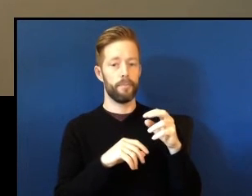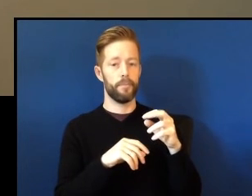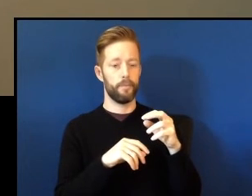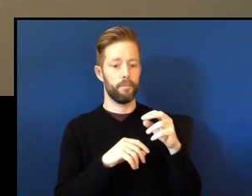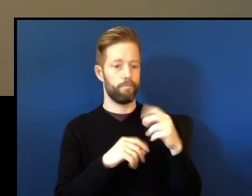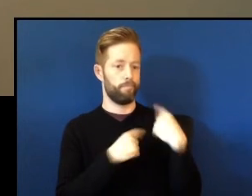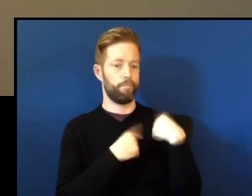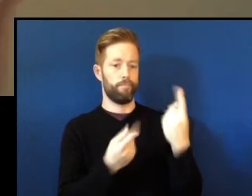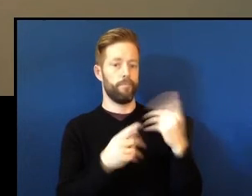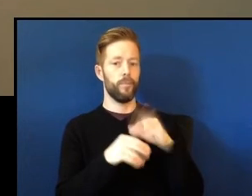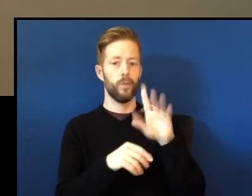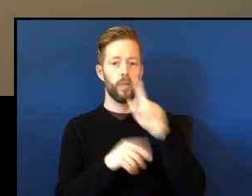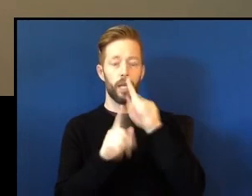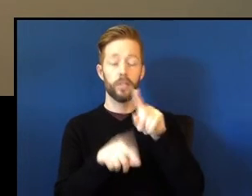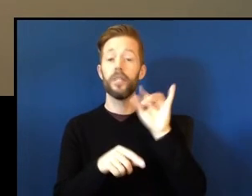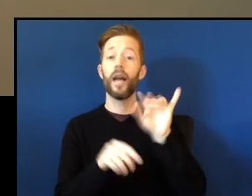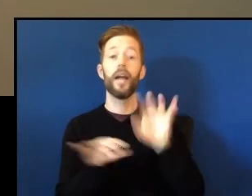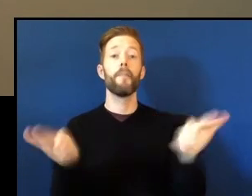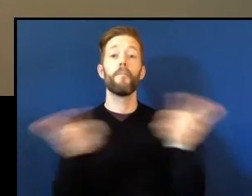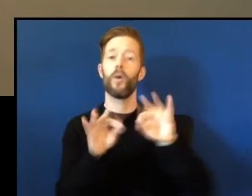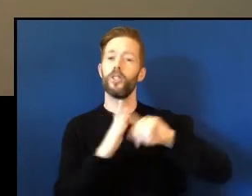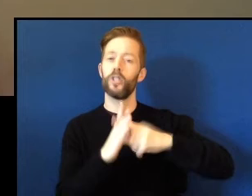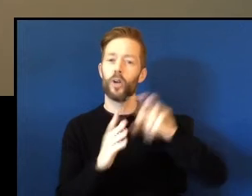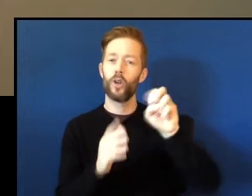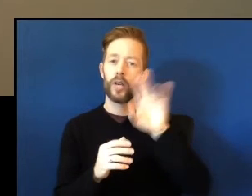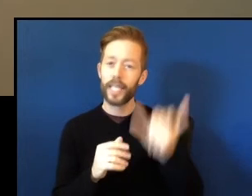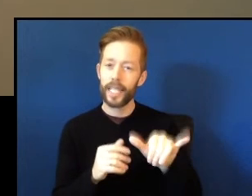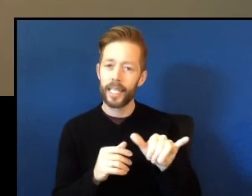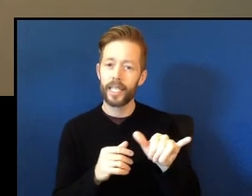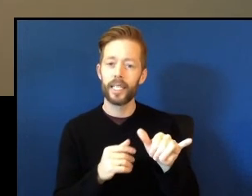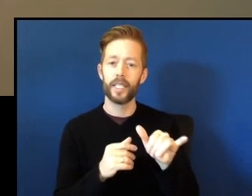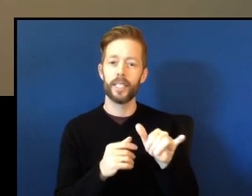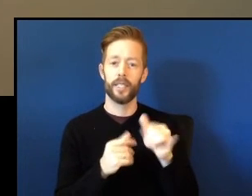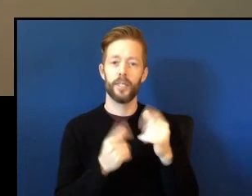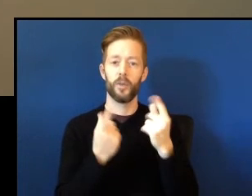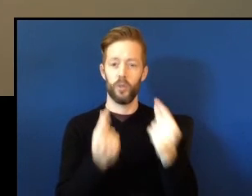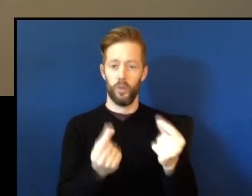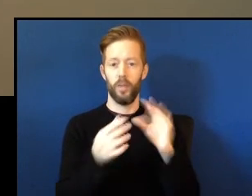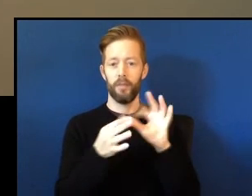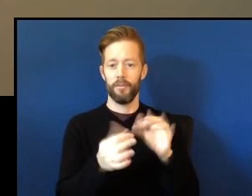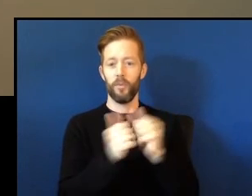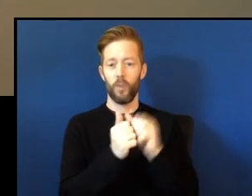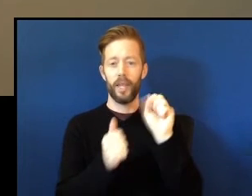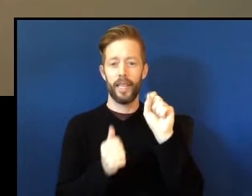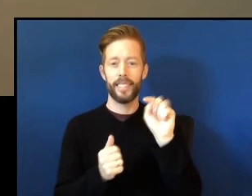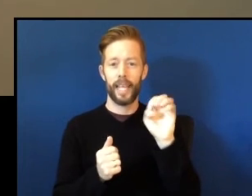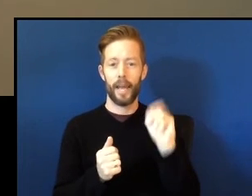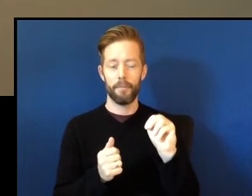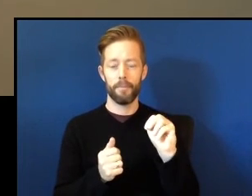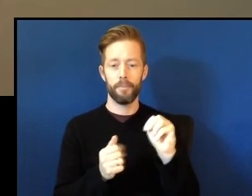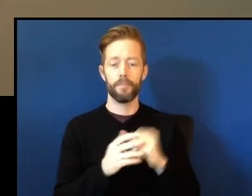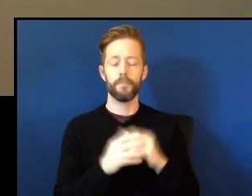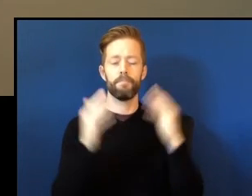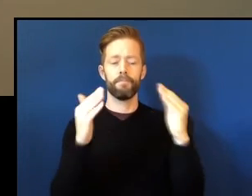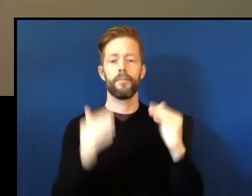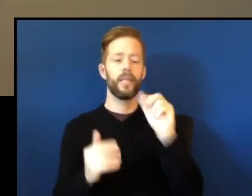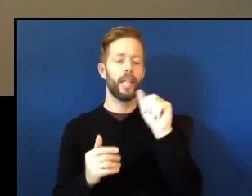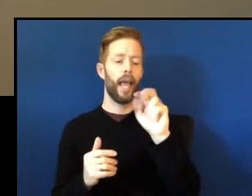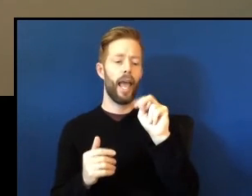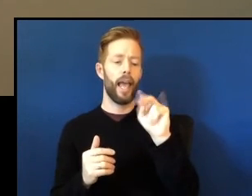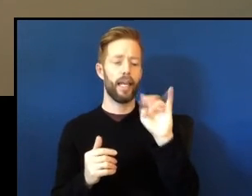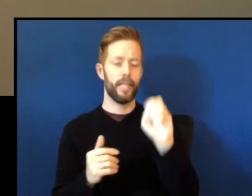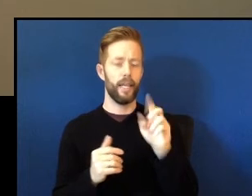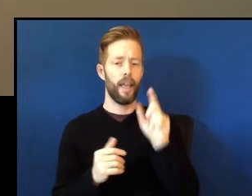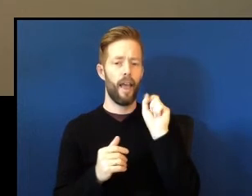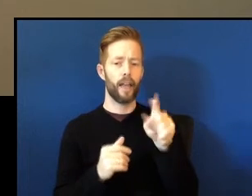so far, Alyssa, is the importance of starting early in what we're doing for our children related to STEM. Annie asked, how do